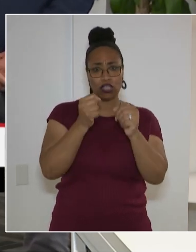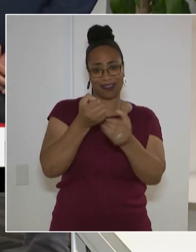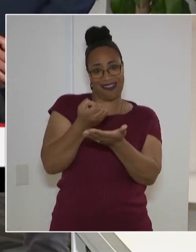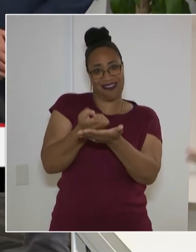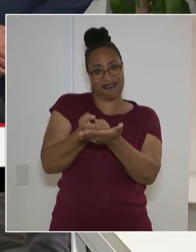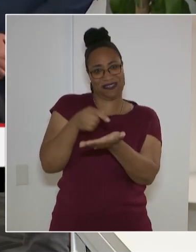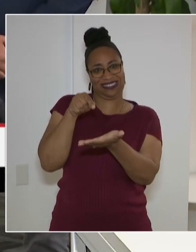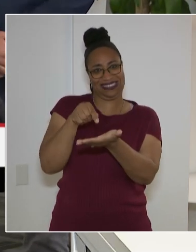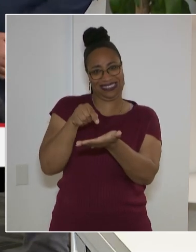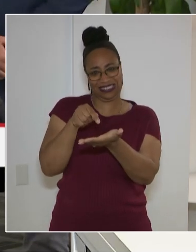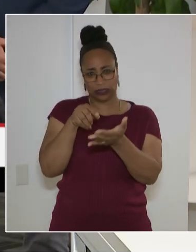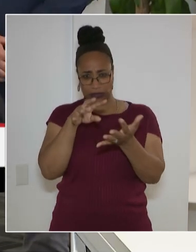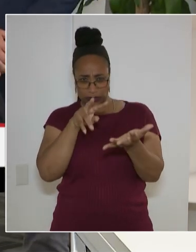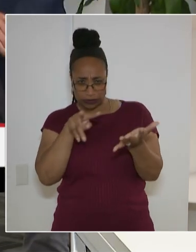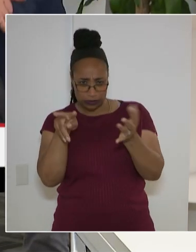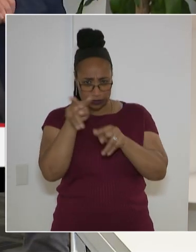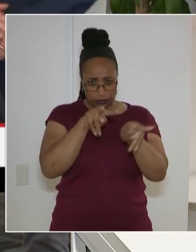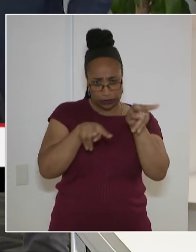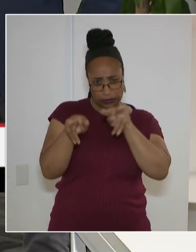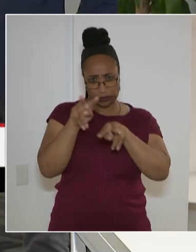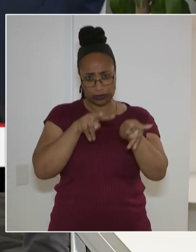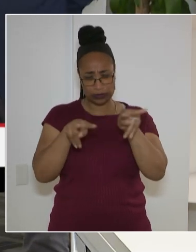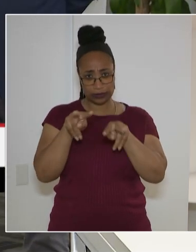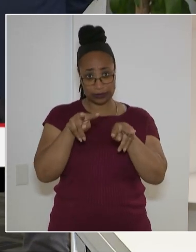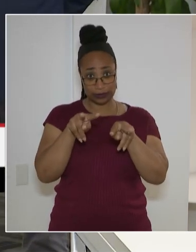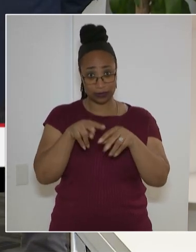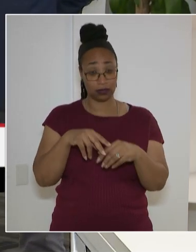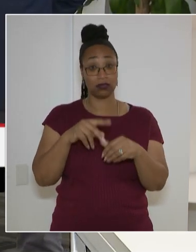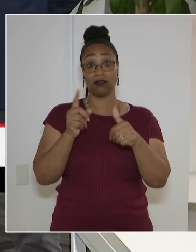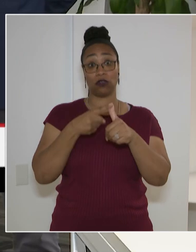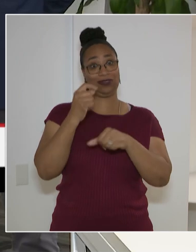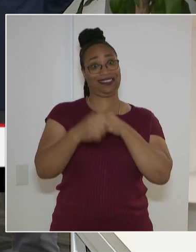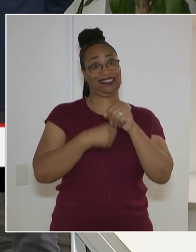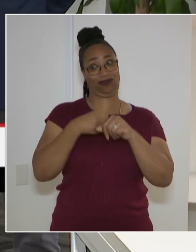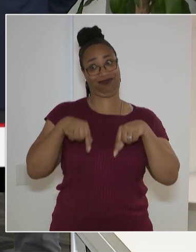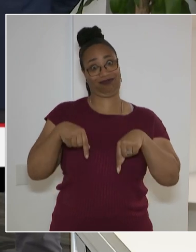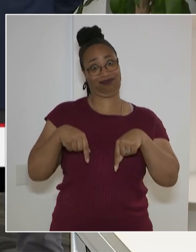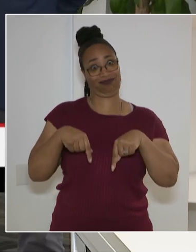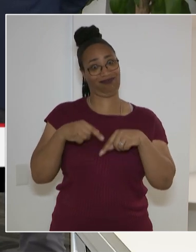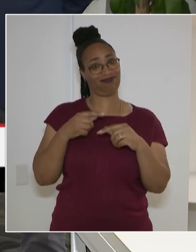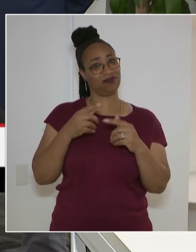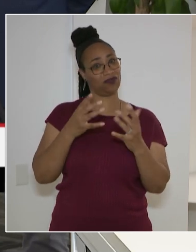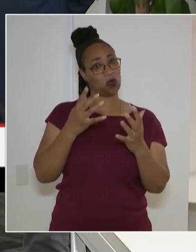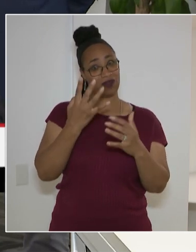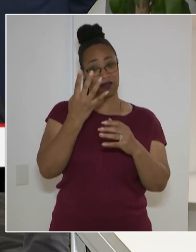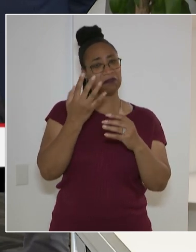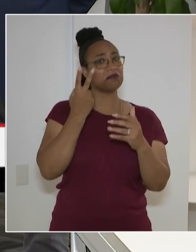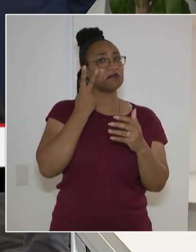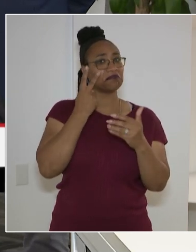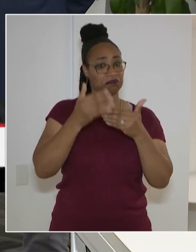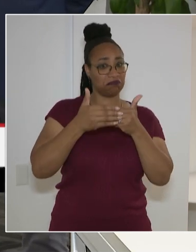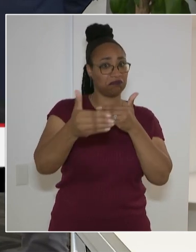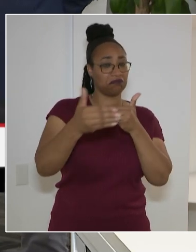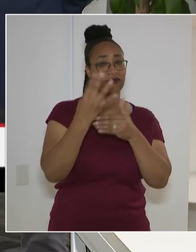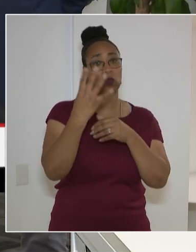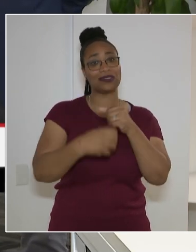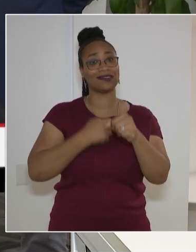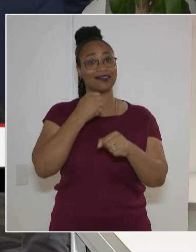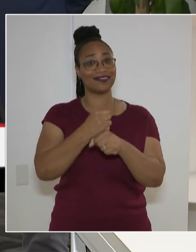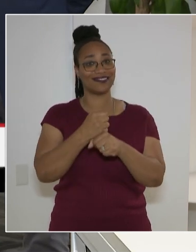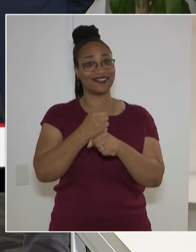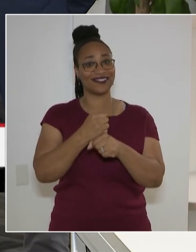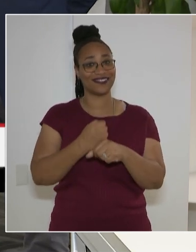4 more years to go to reach some of the goals that we outlined. And while we're here at